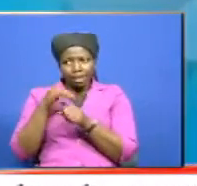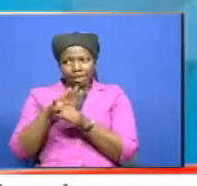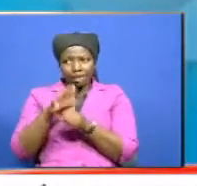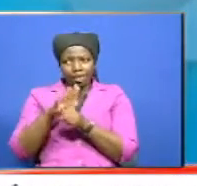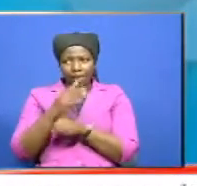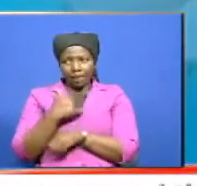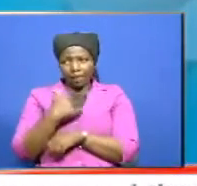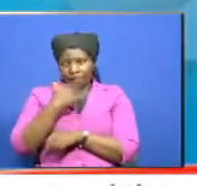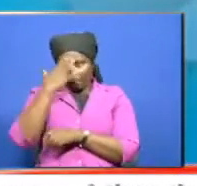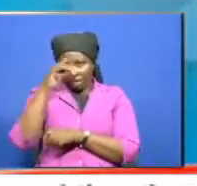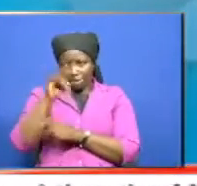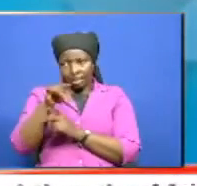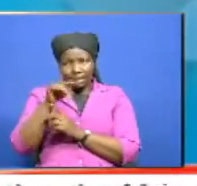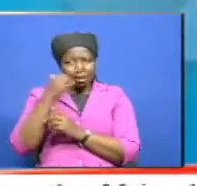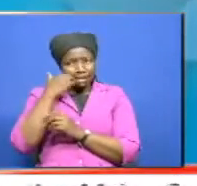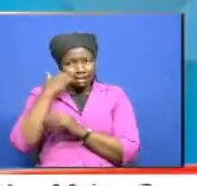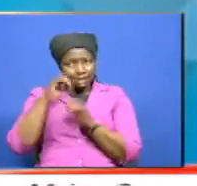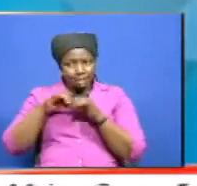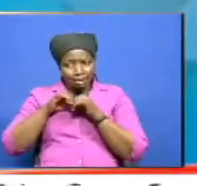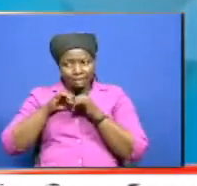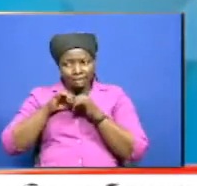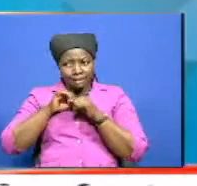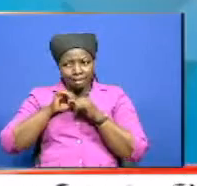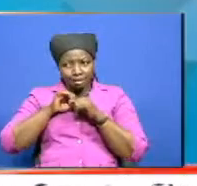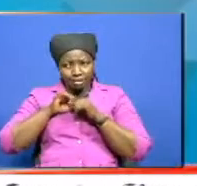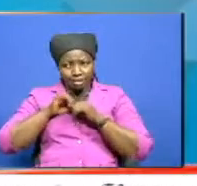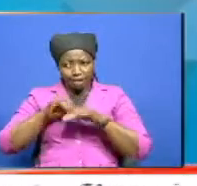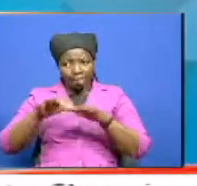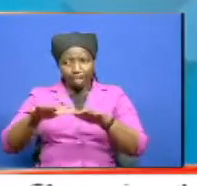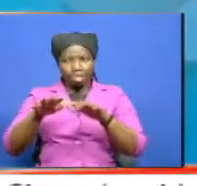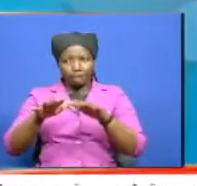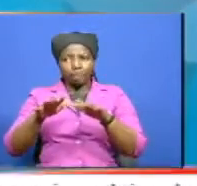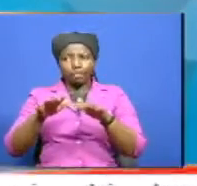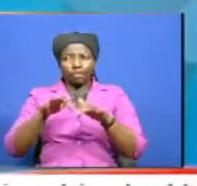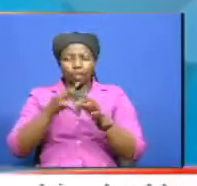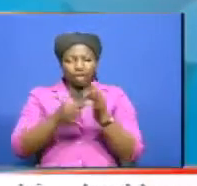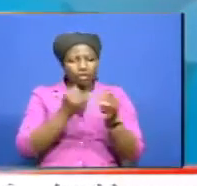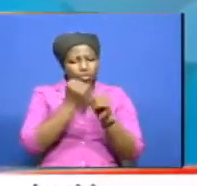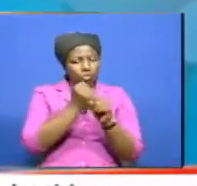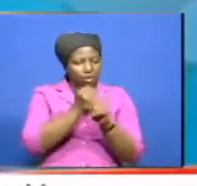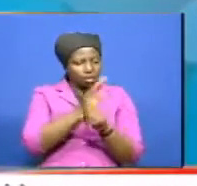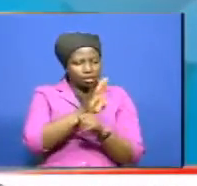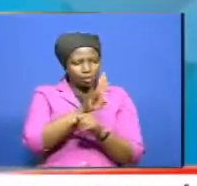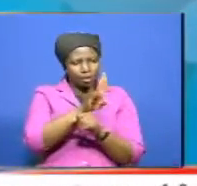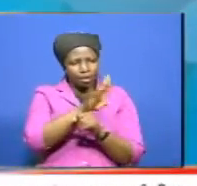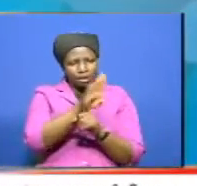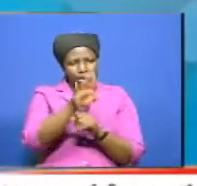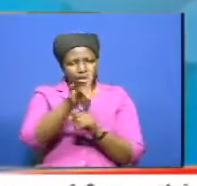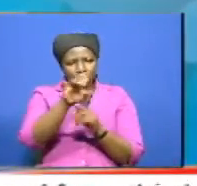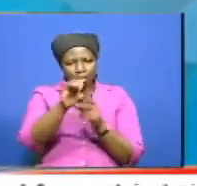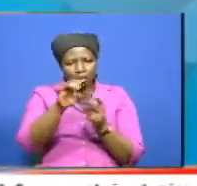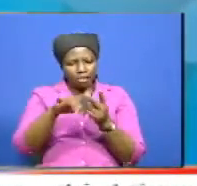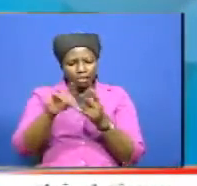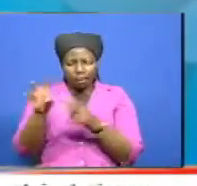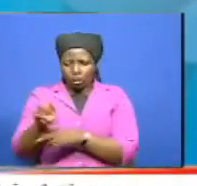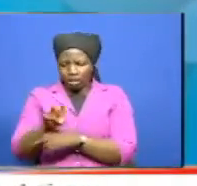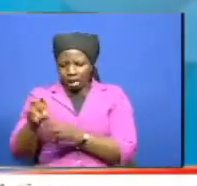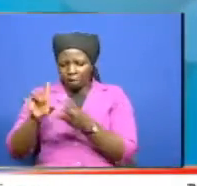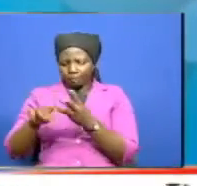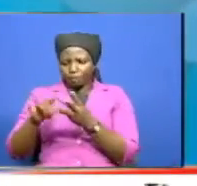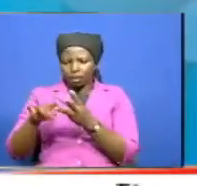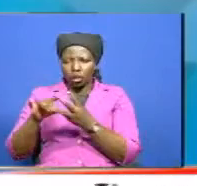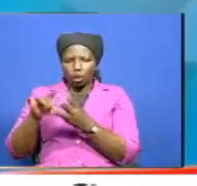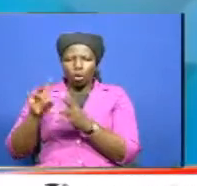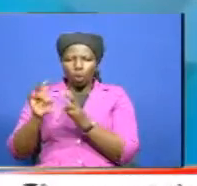it's a pandemic. Every little thing that you're doing, whether you're doing bubbles, whether you're doing player monitoring, contact tracing and testing, it requires